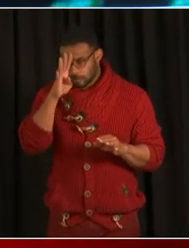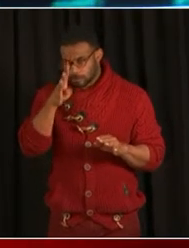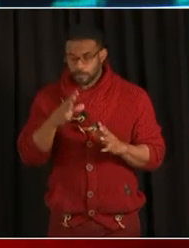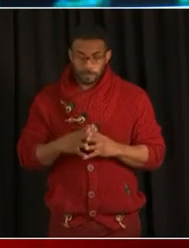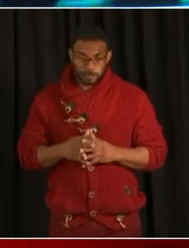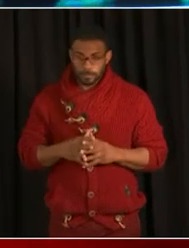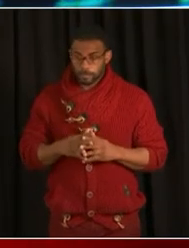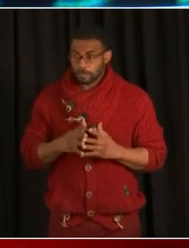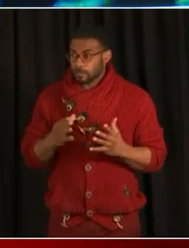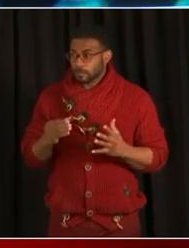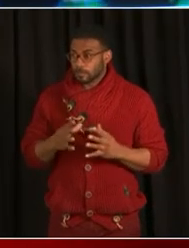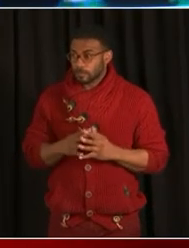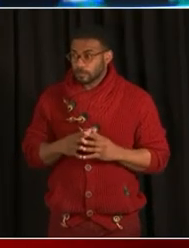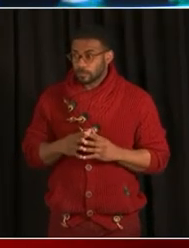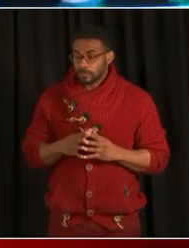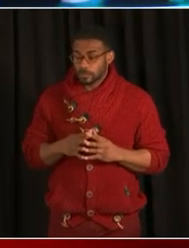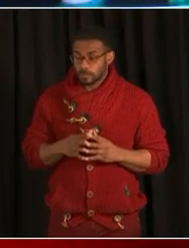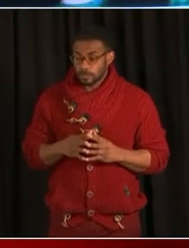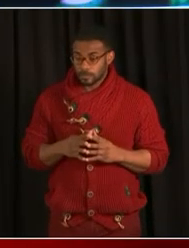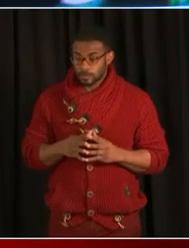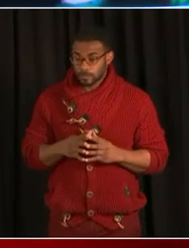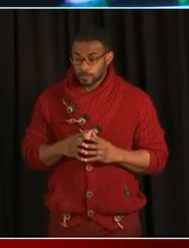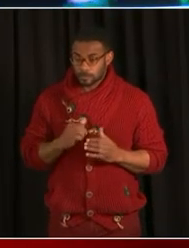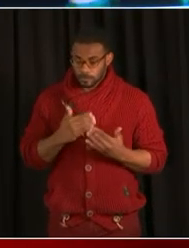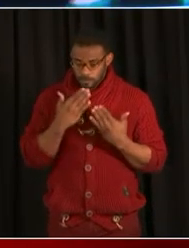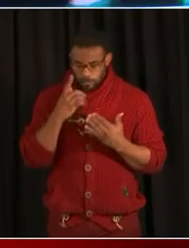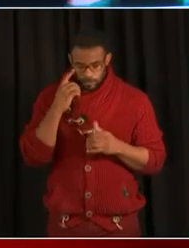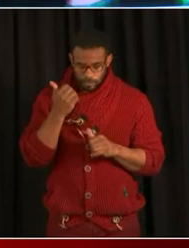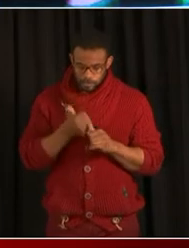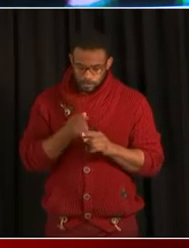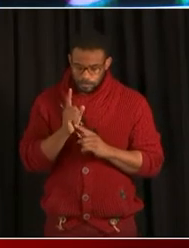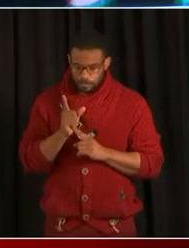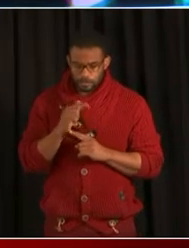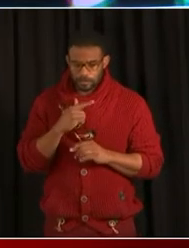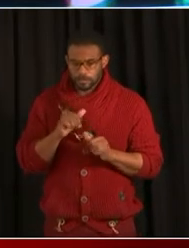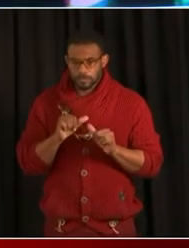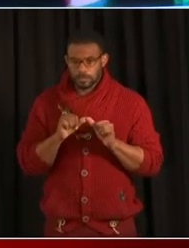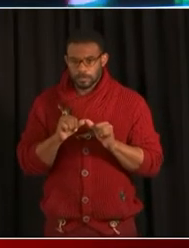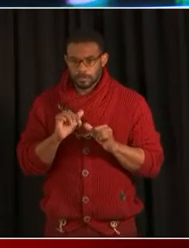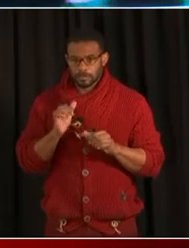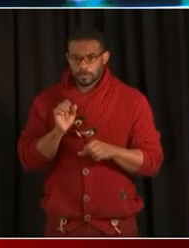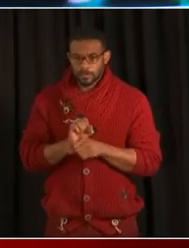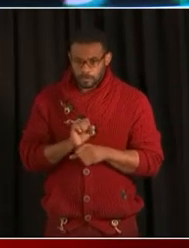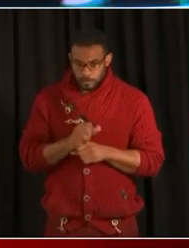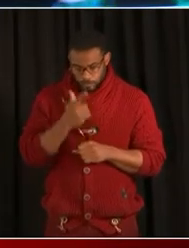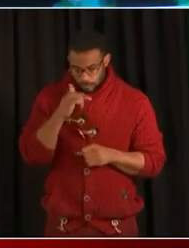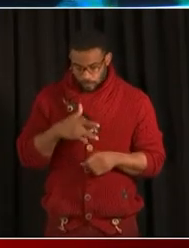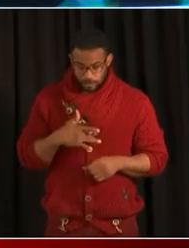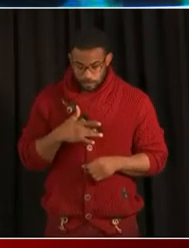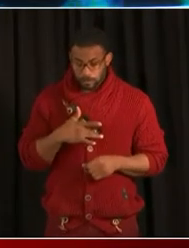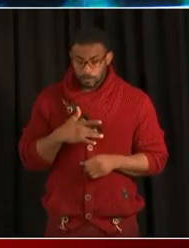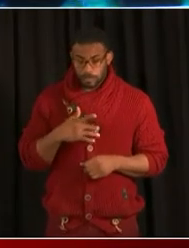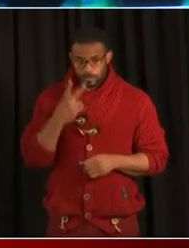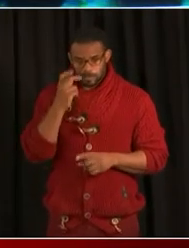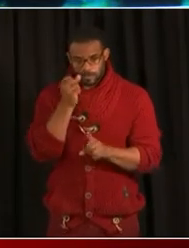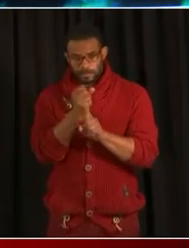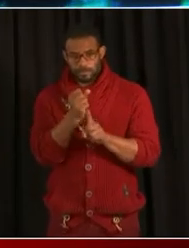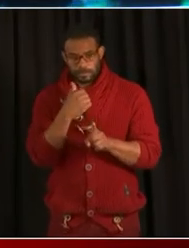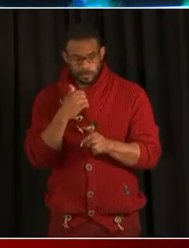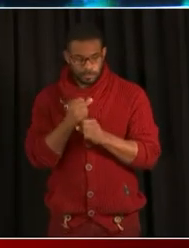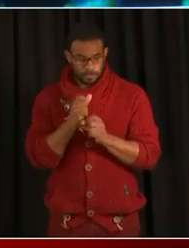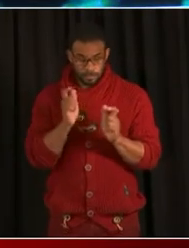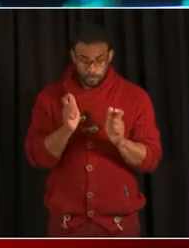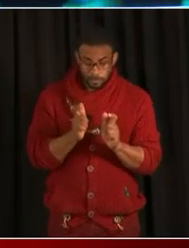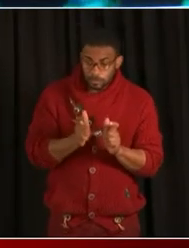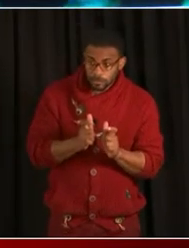creative. And I'm grateful for every moment that we can continue our work, because I feel and see the impact. We